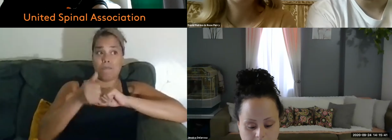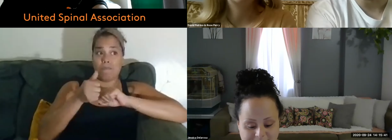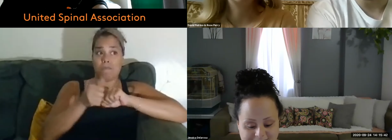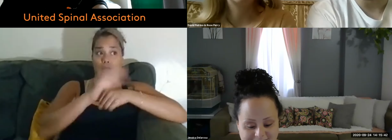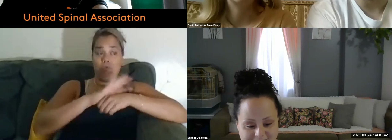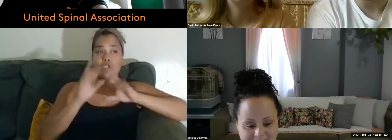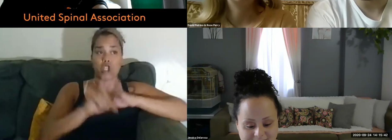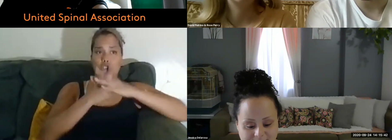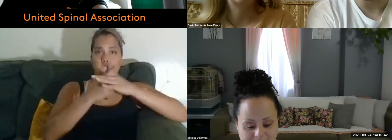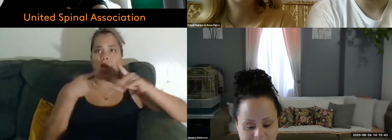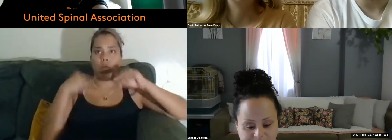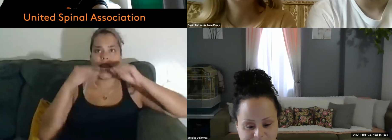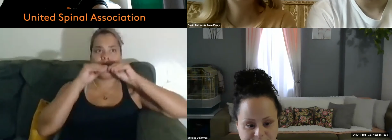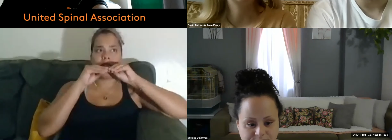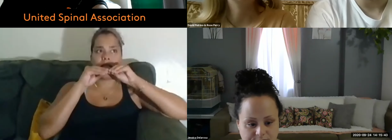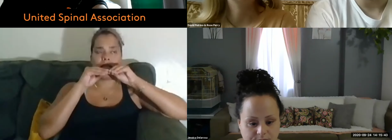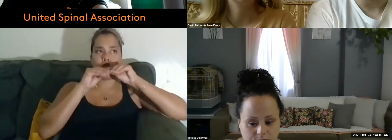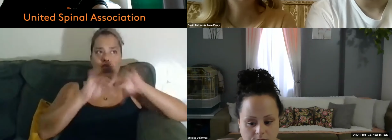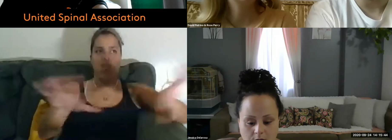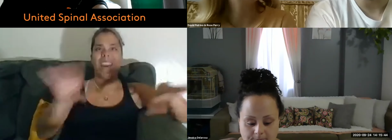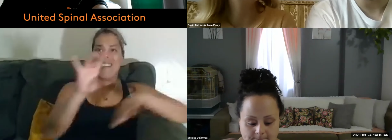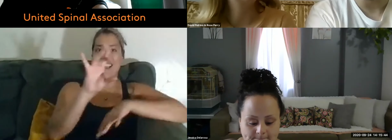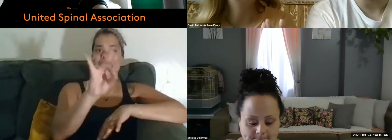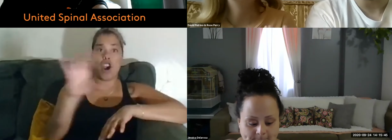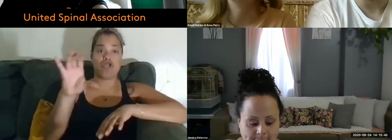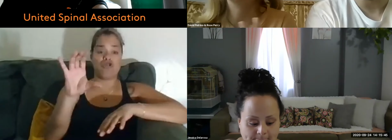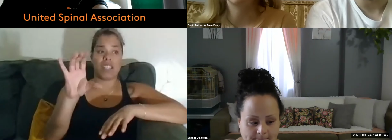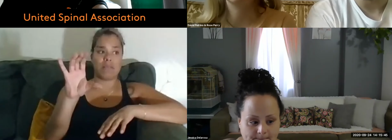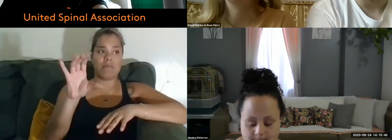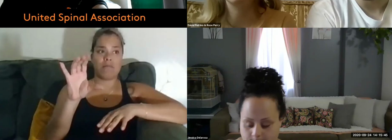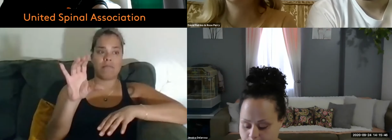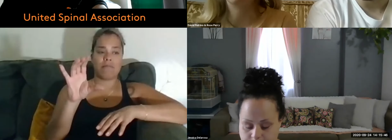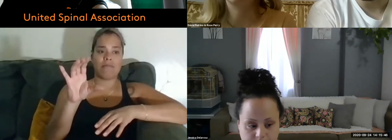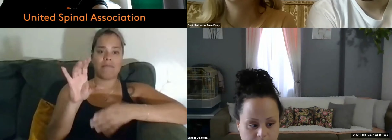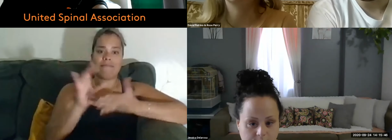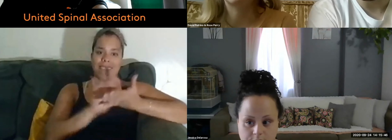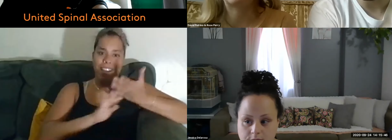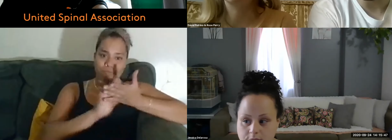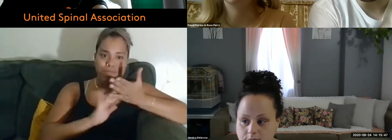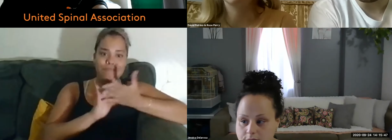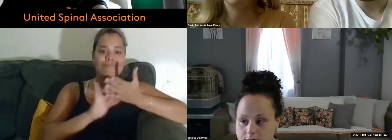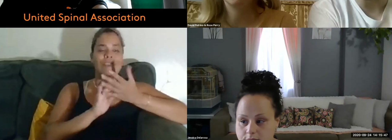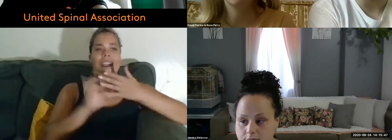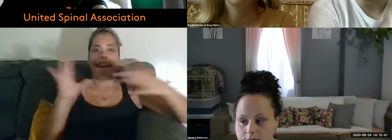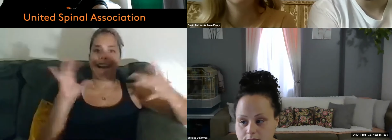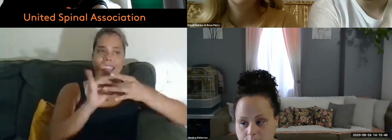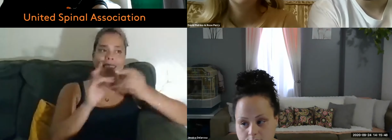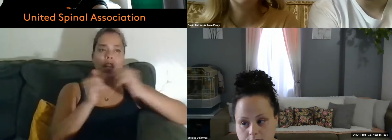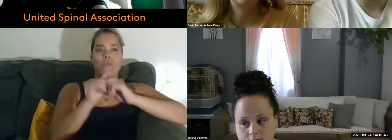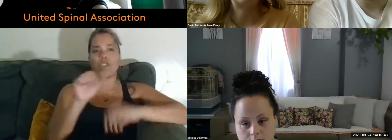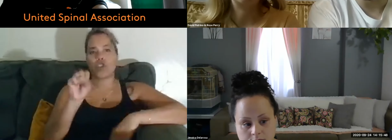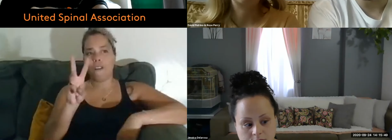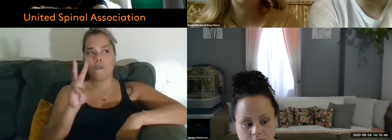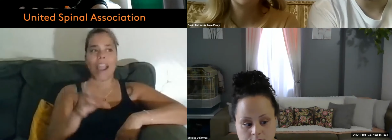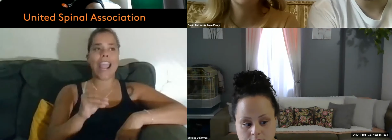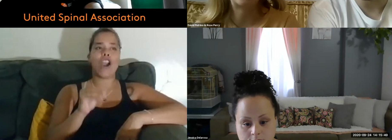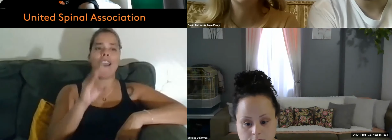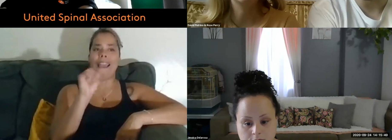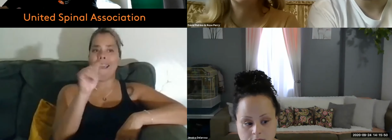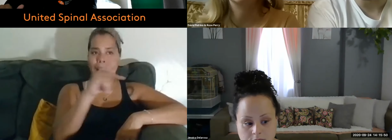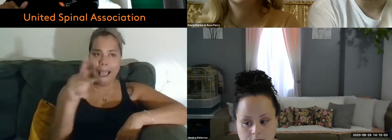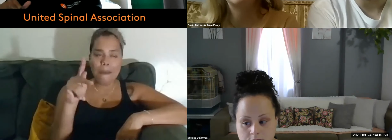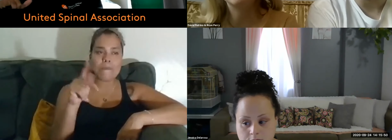to people, and we've been loading them with social connectivity software and apps too,